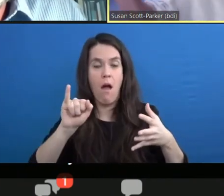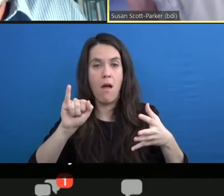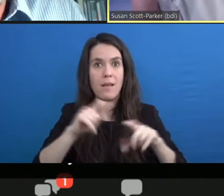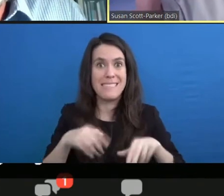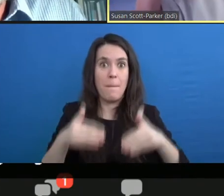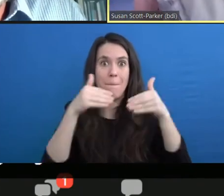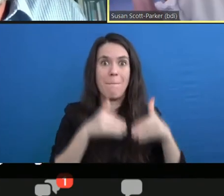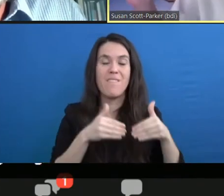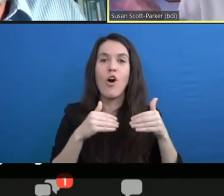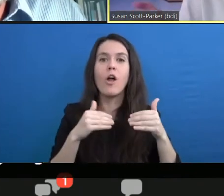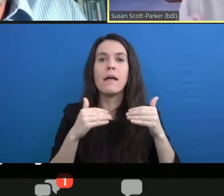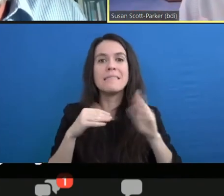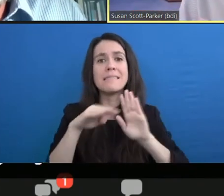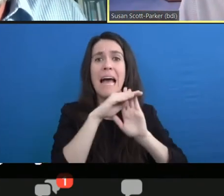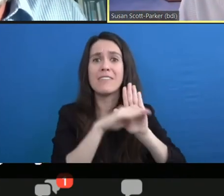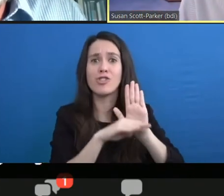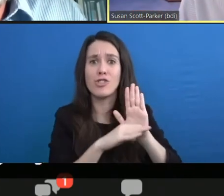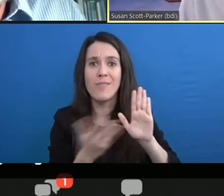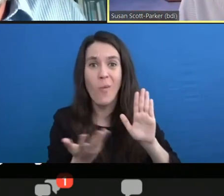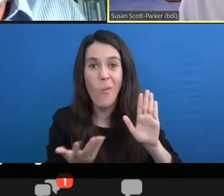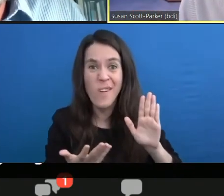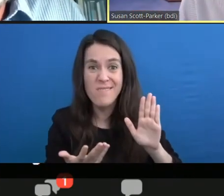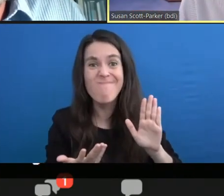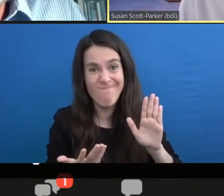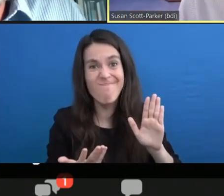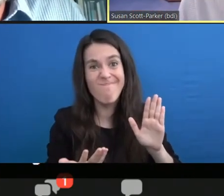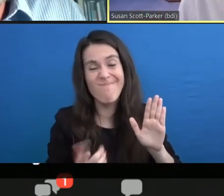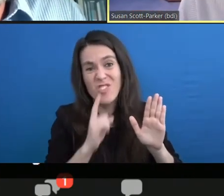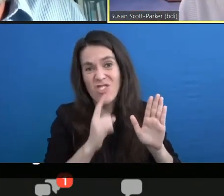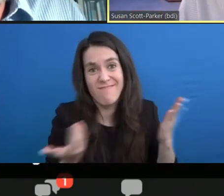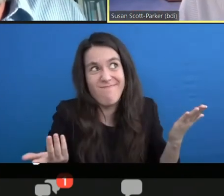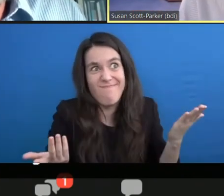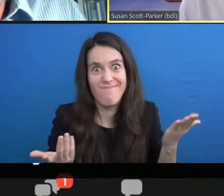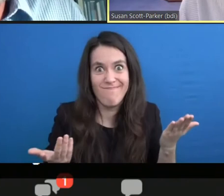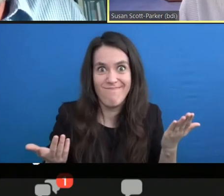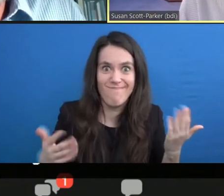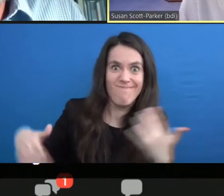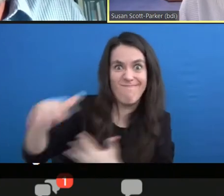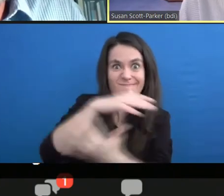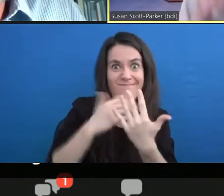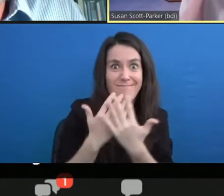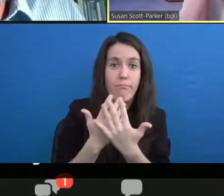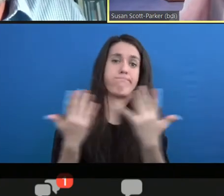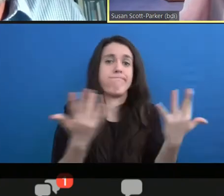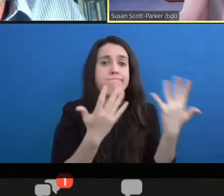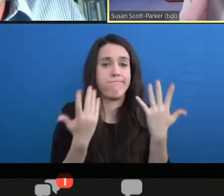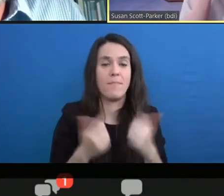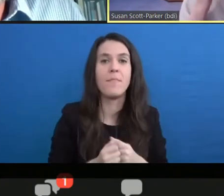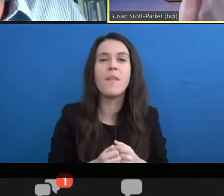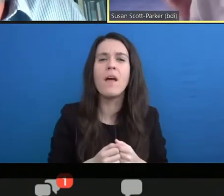non-standards, will always be badly served. Jutta Treveneras at the Institute